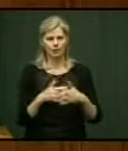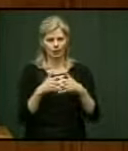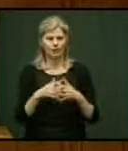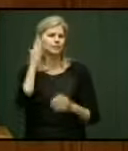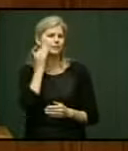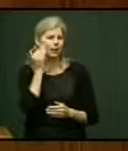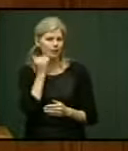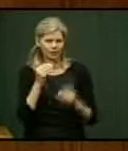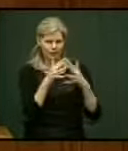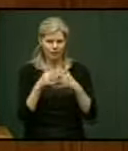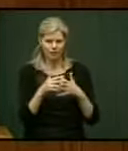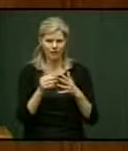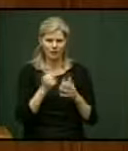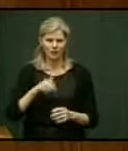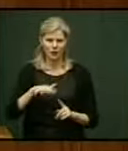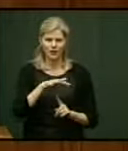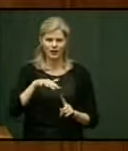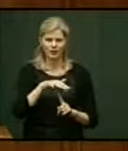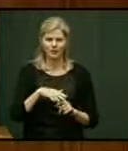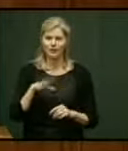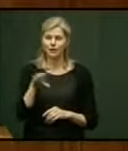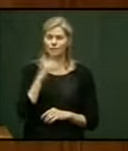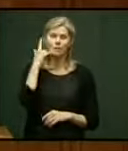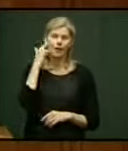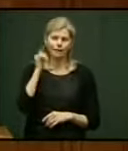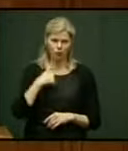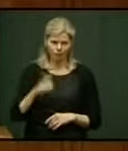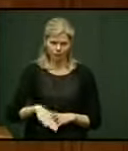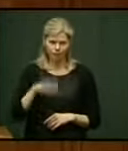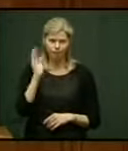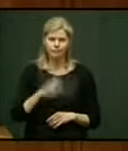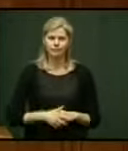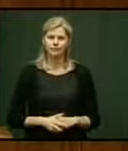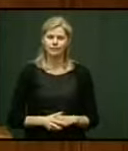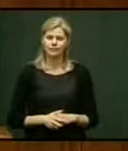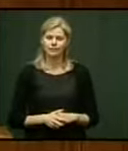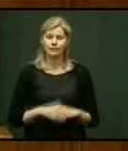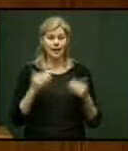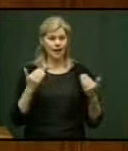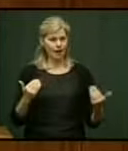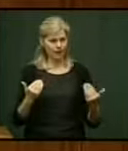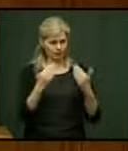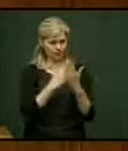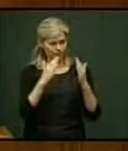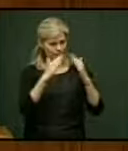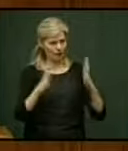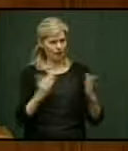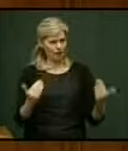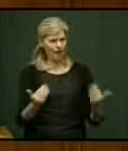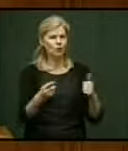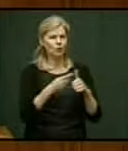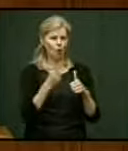iwi. No Karaponia aho, ko tamaki makoro, toku